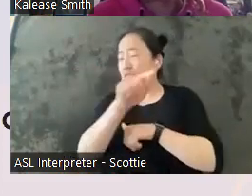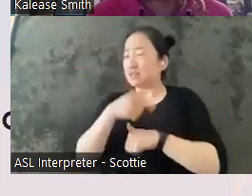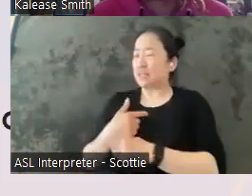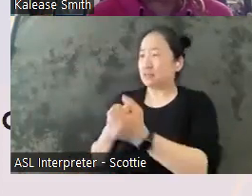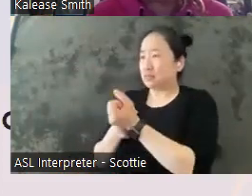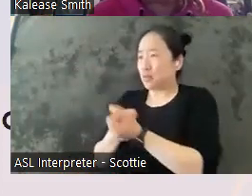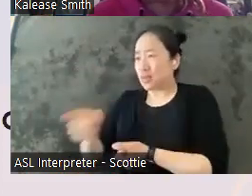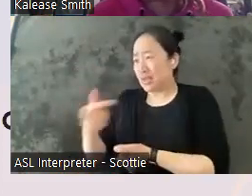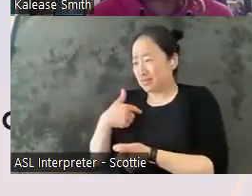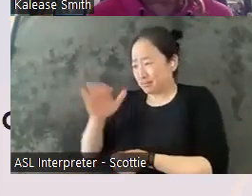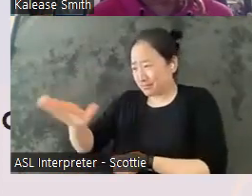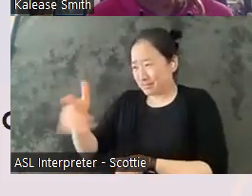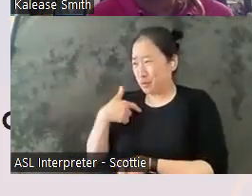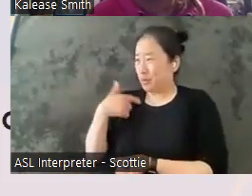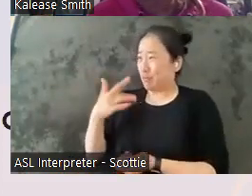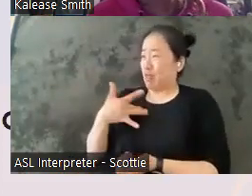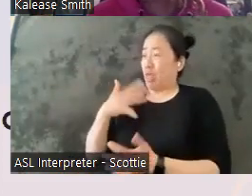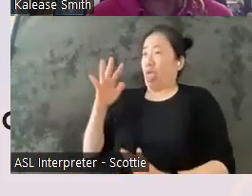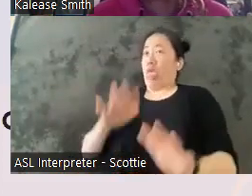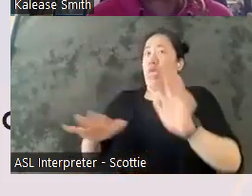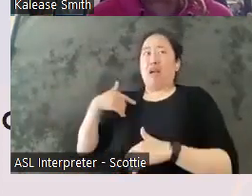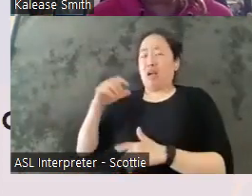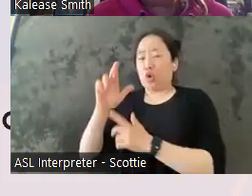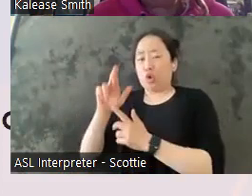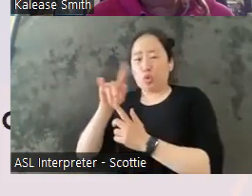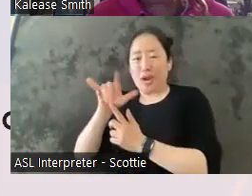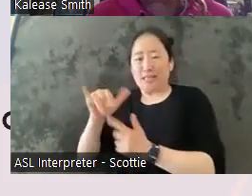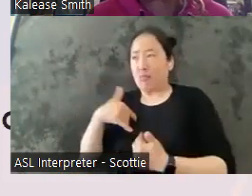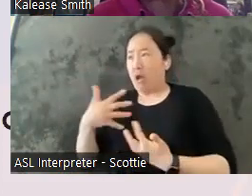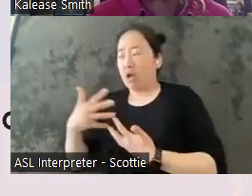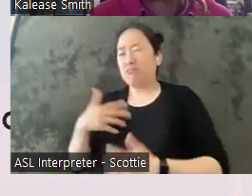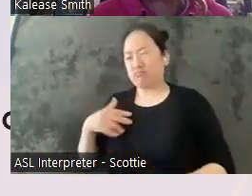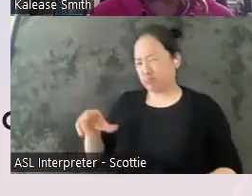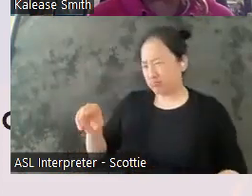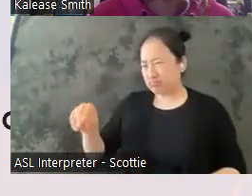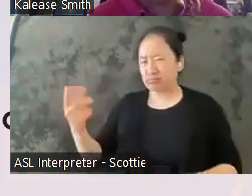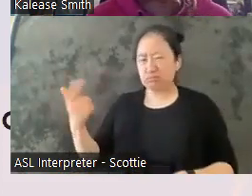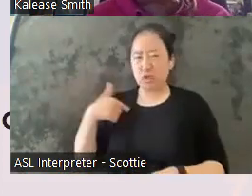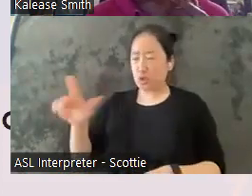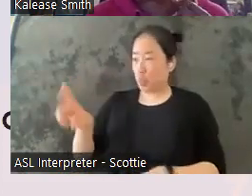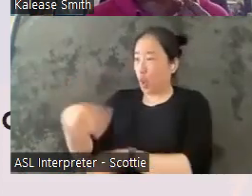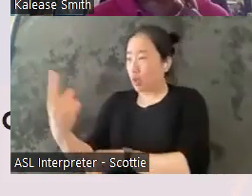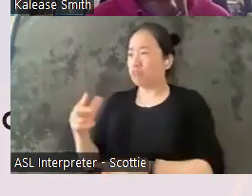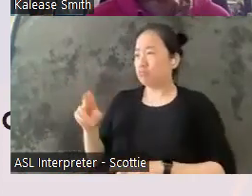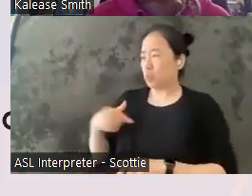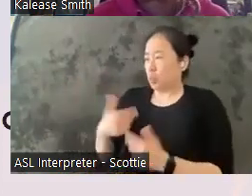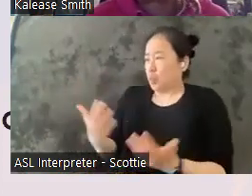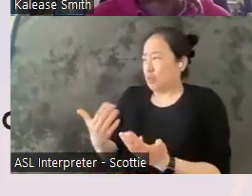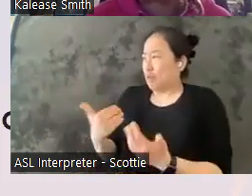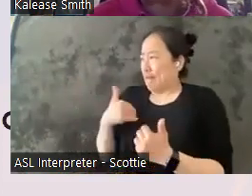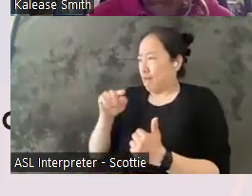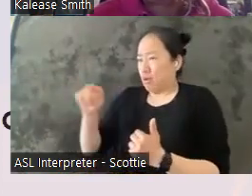alone, and that this program is here for you, and we are here to support you.